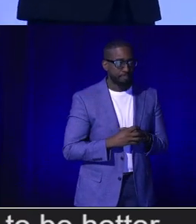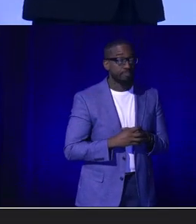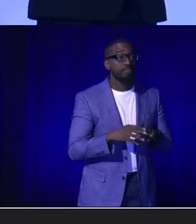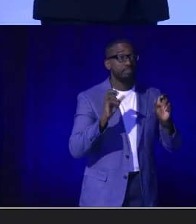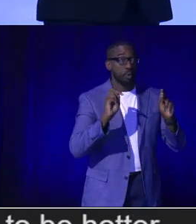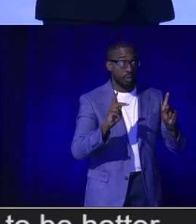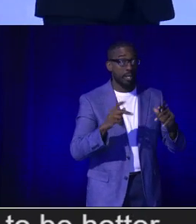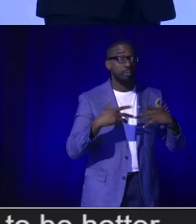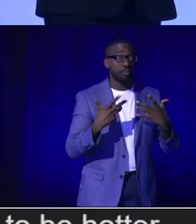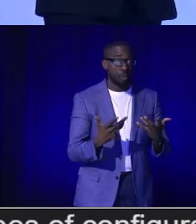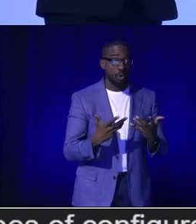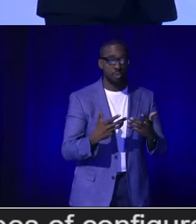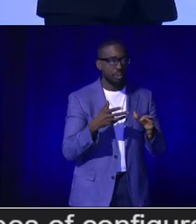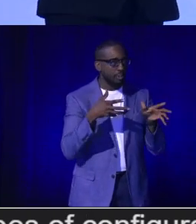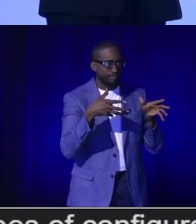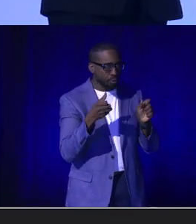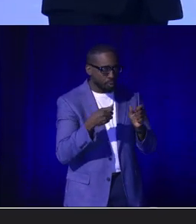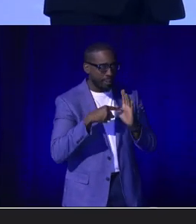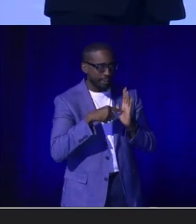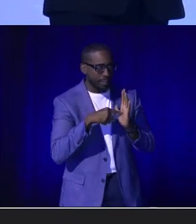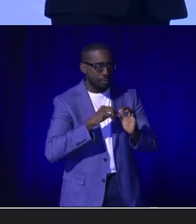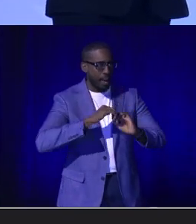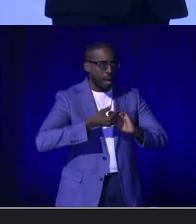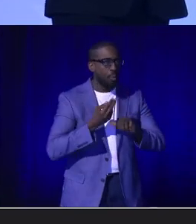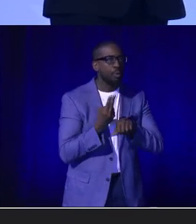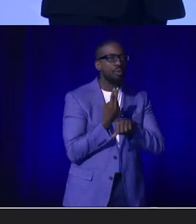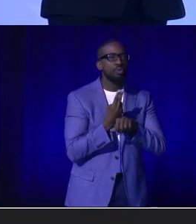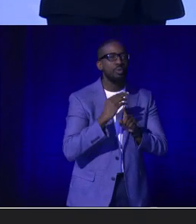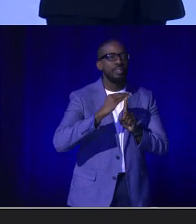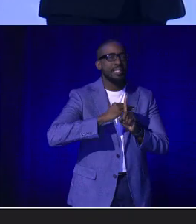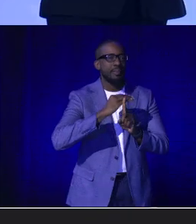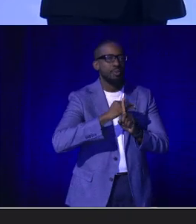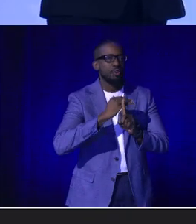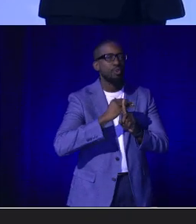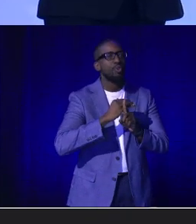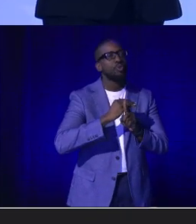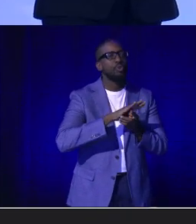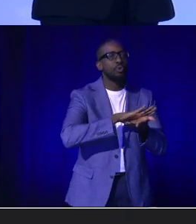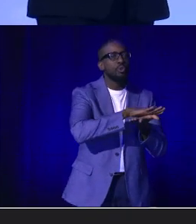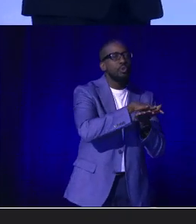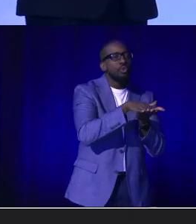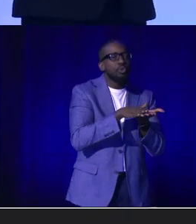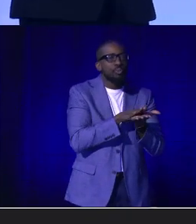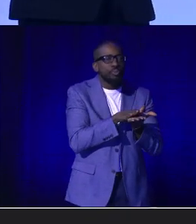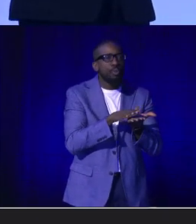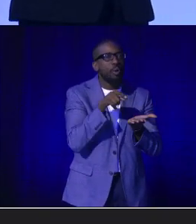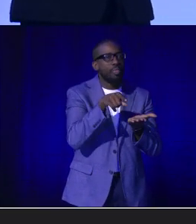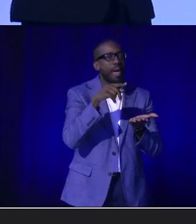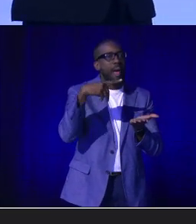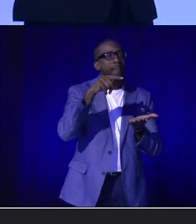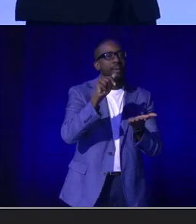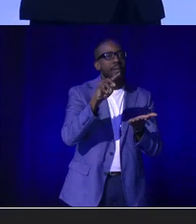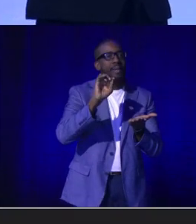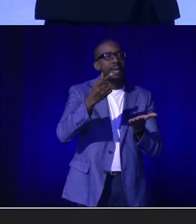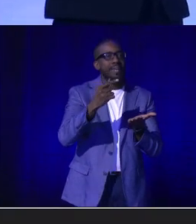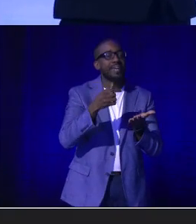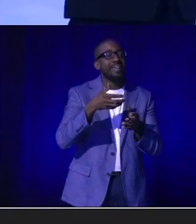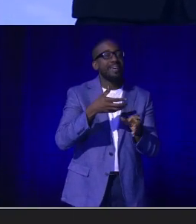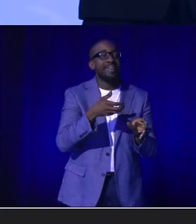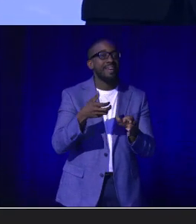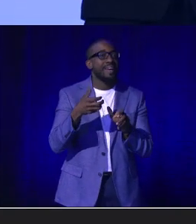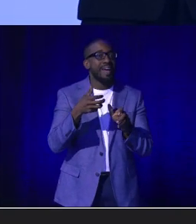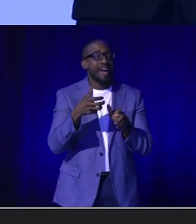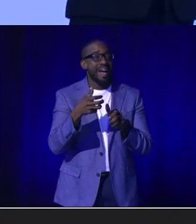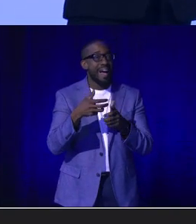Okay, so this is just a quick example of how we can use temperature as a lever to smooth lithium plating and get higher energy density out of our batteries,